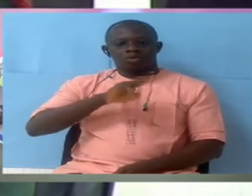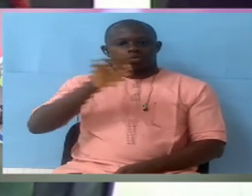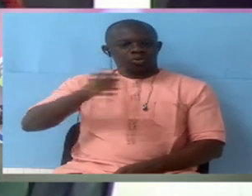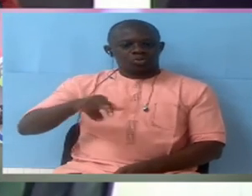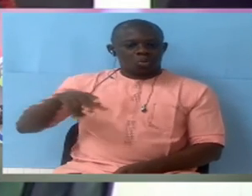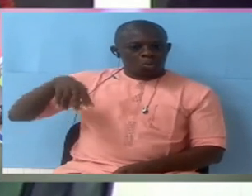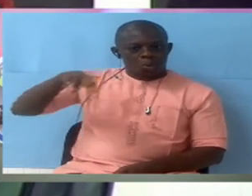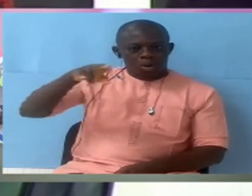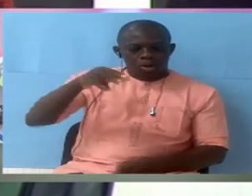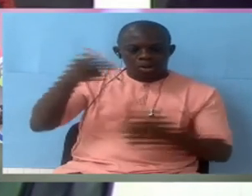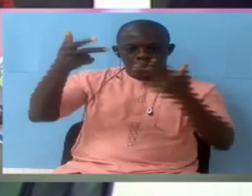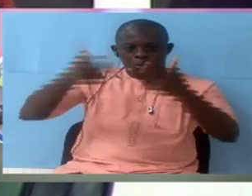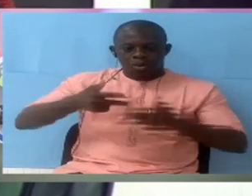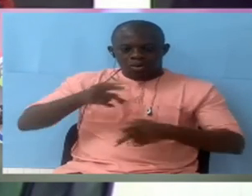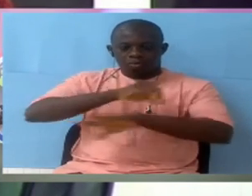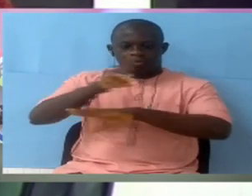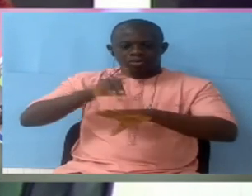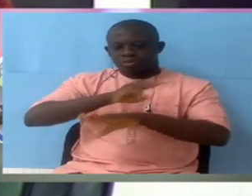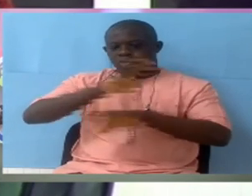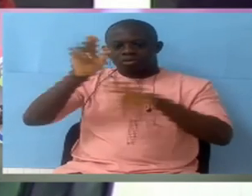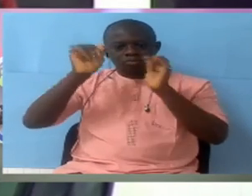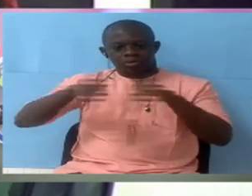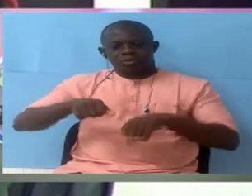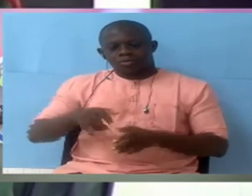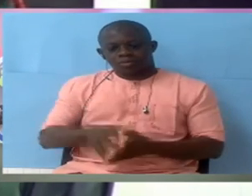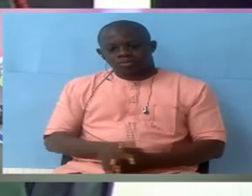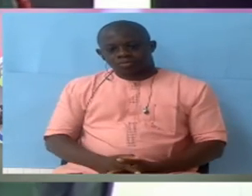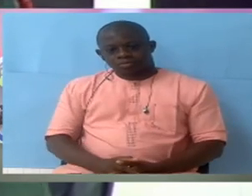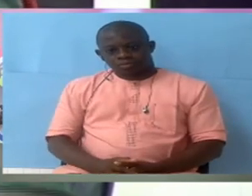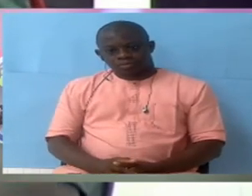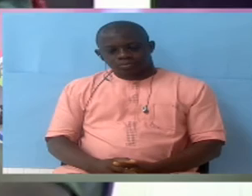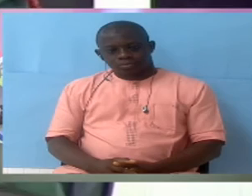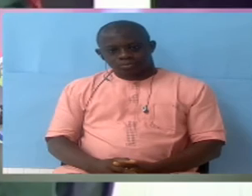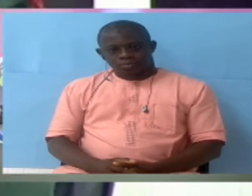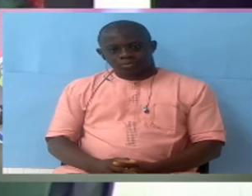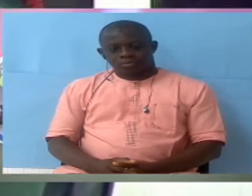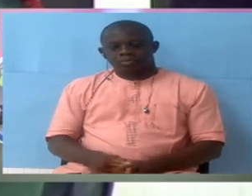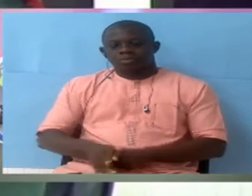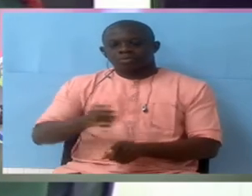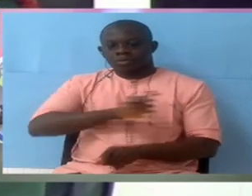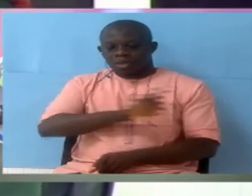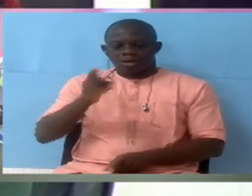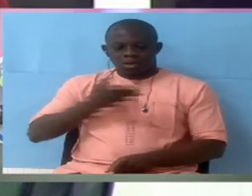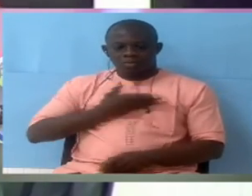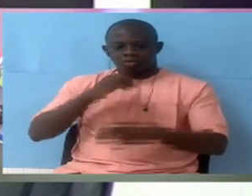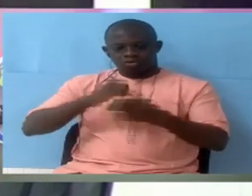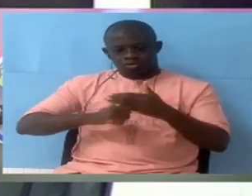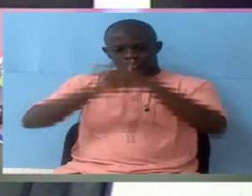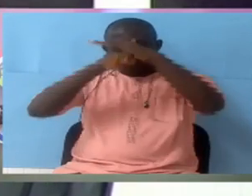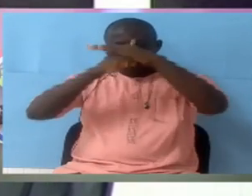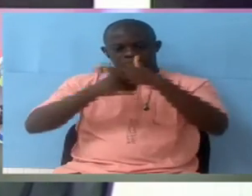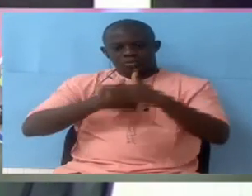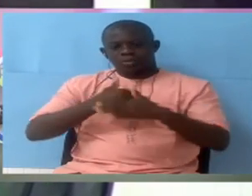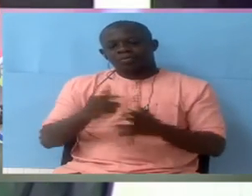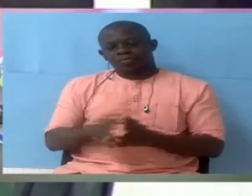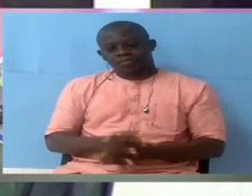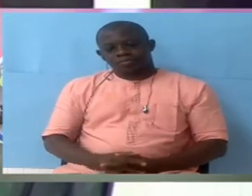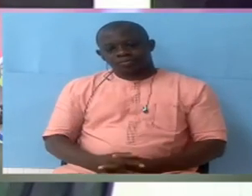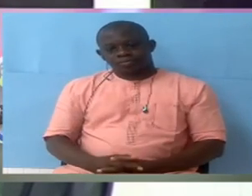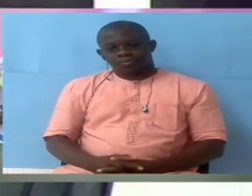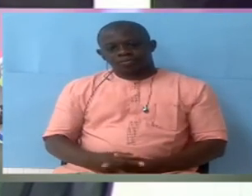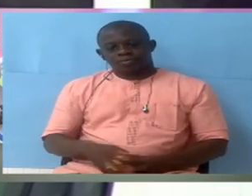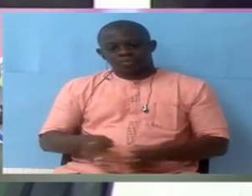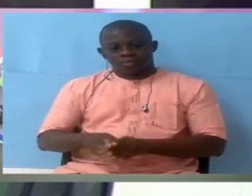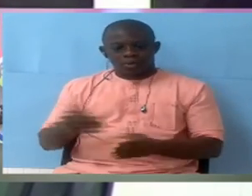reception. Munuma wona dox sax dem éga ci reception ba. They have to support me. Dañ am pour dimbalé ma. Till